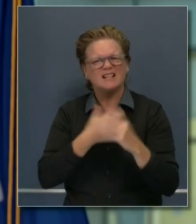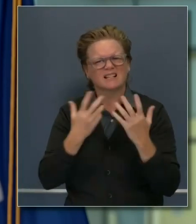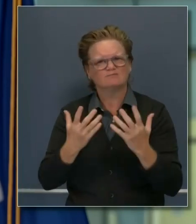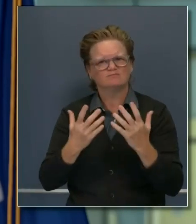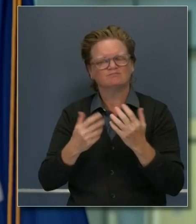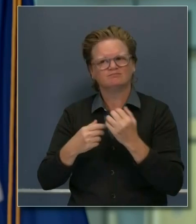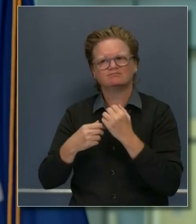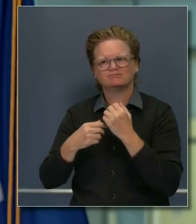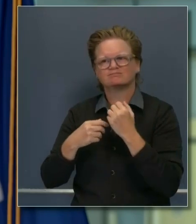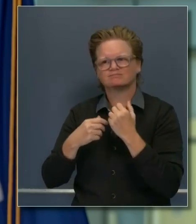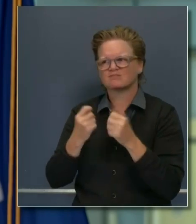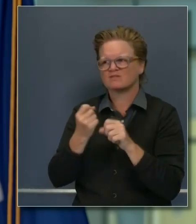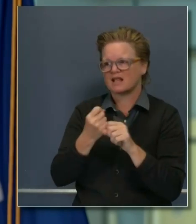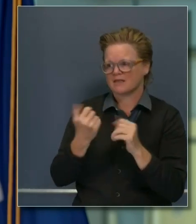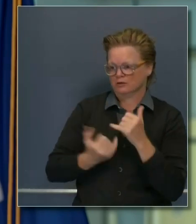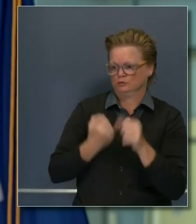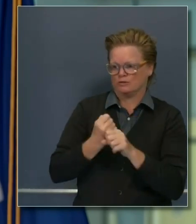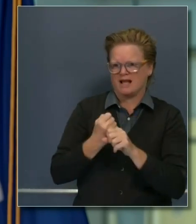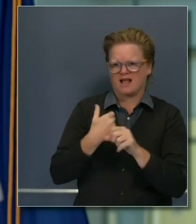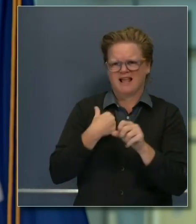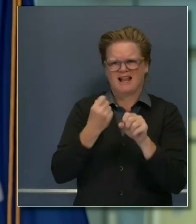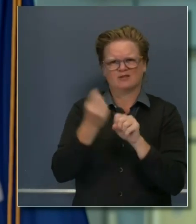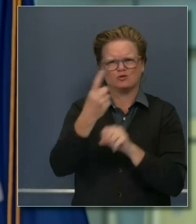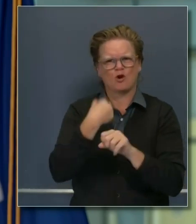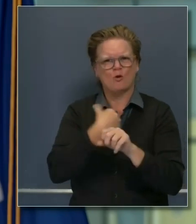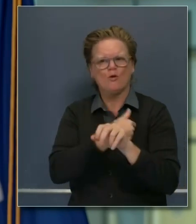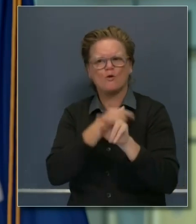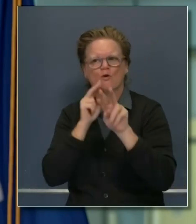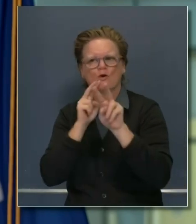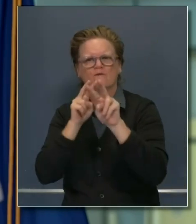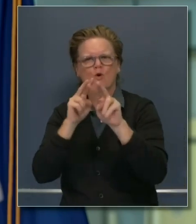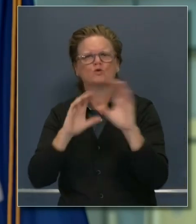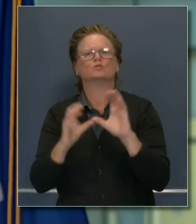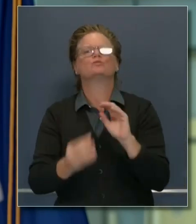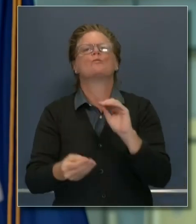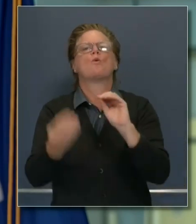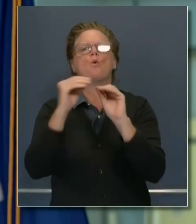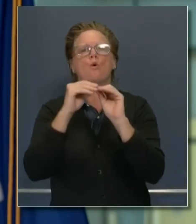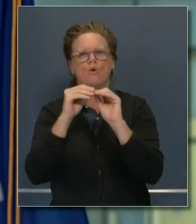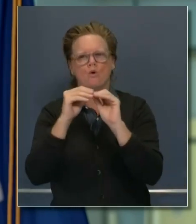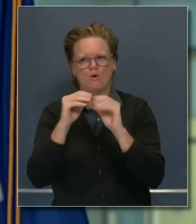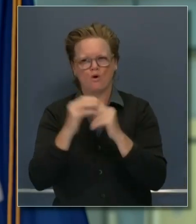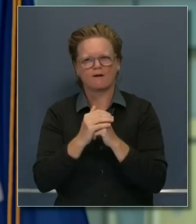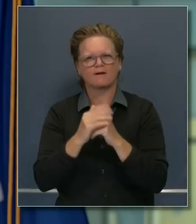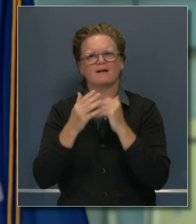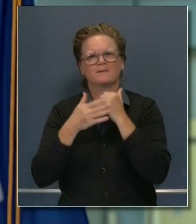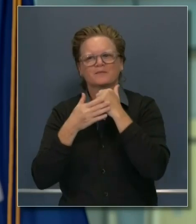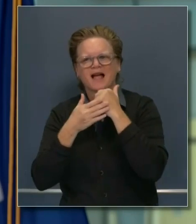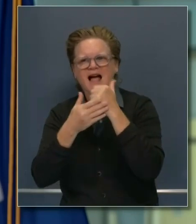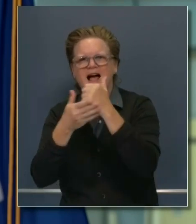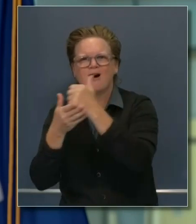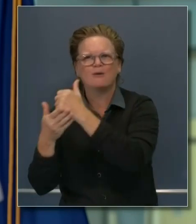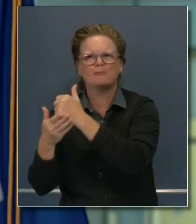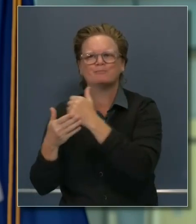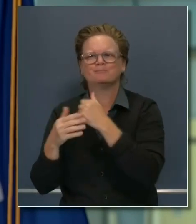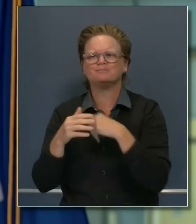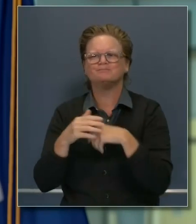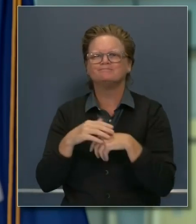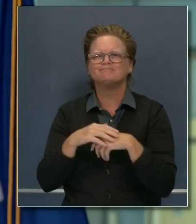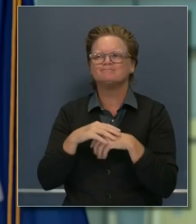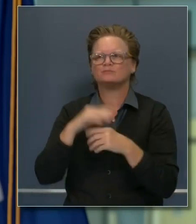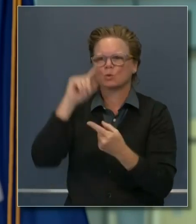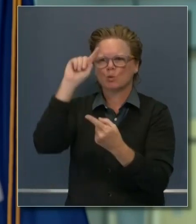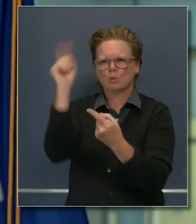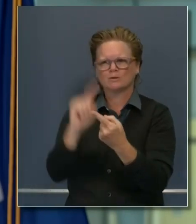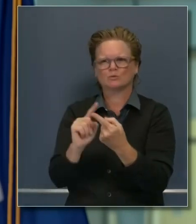the administrative level to do more in this space, and certainly all of our regulatory agencies to continue to advance